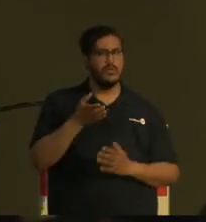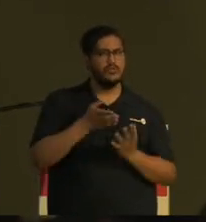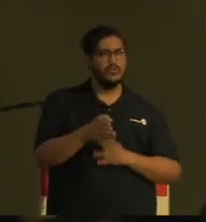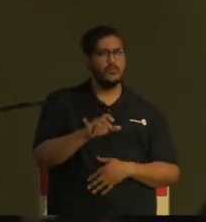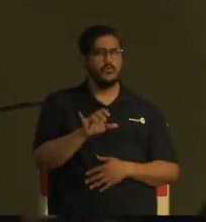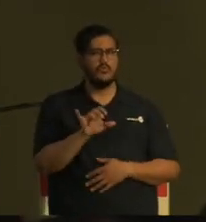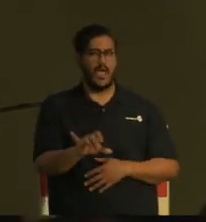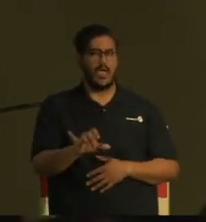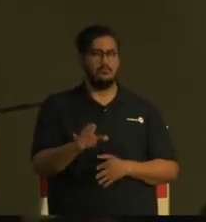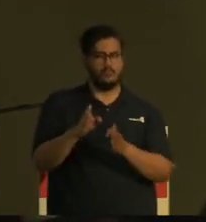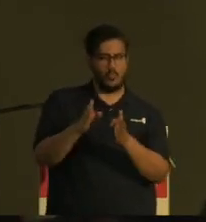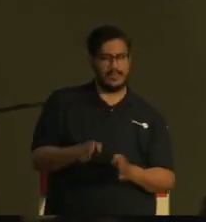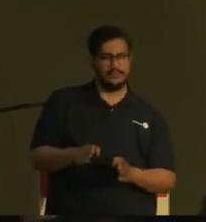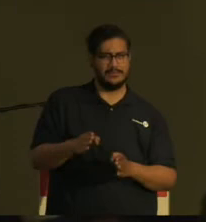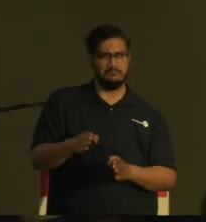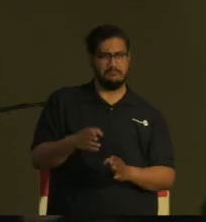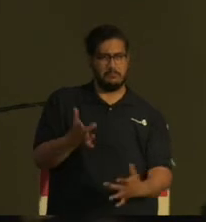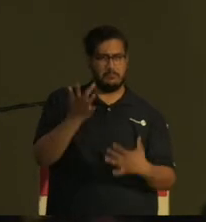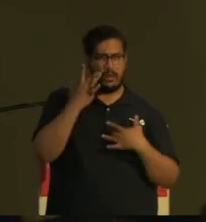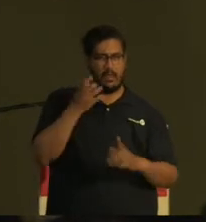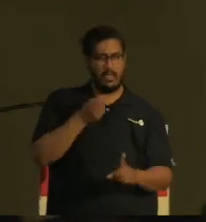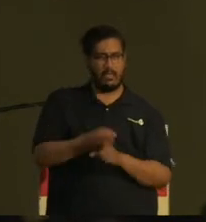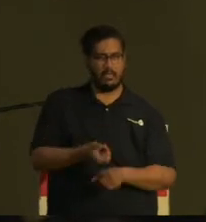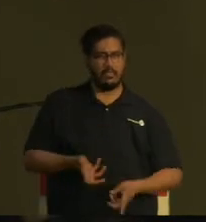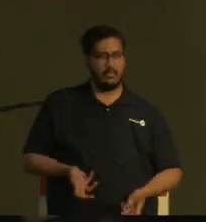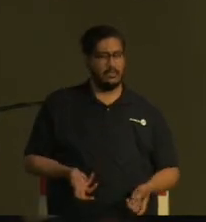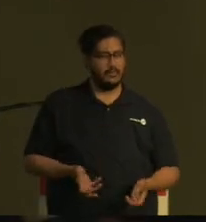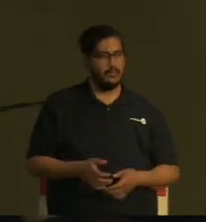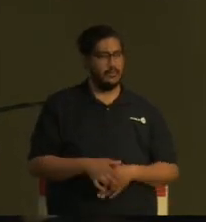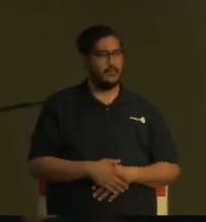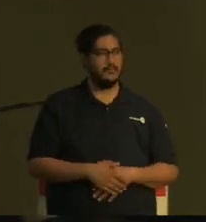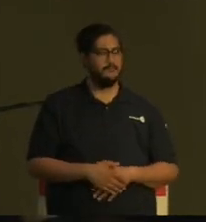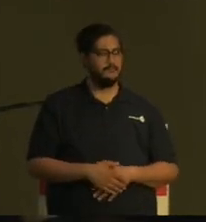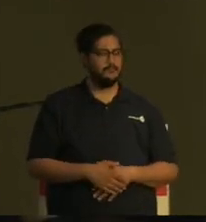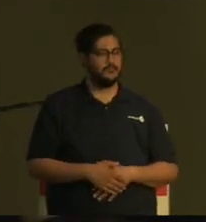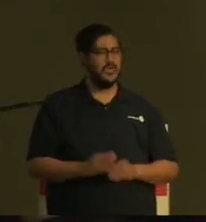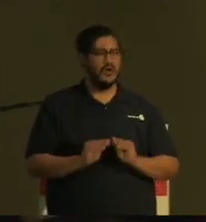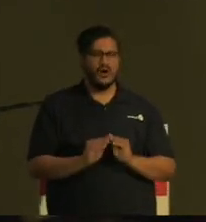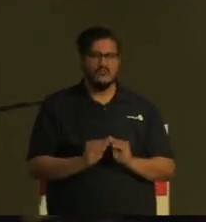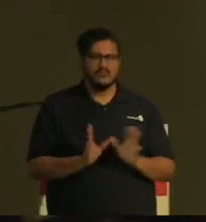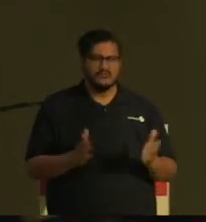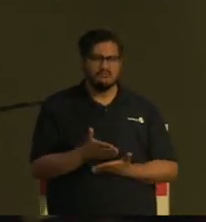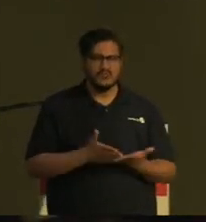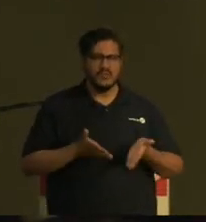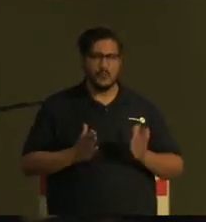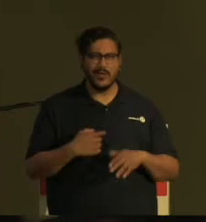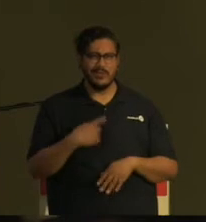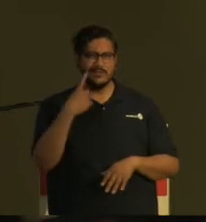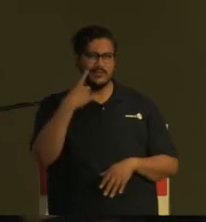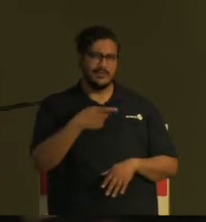present plague. And obviously, in some way, I think this